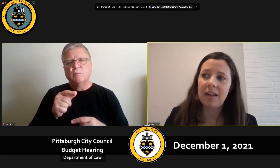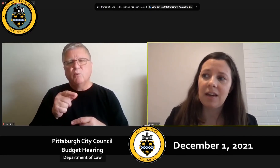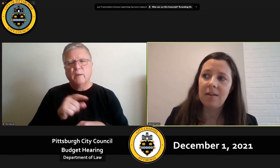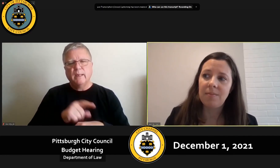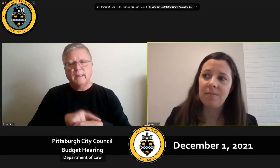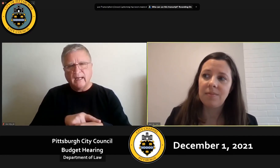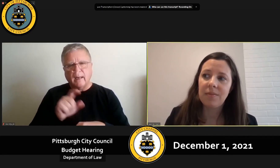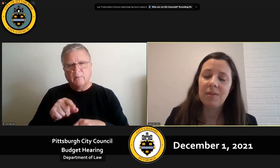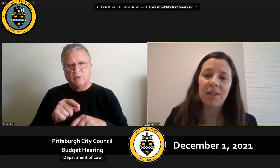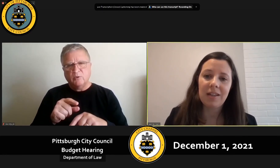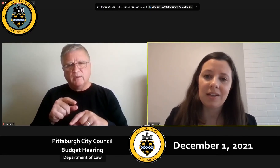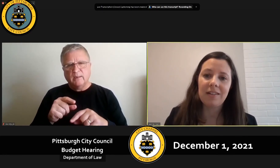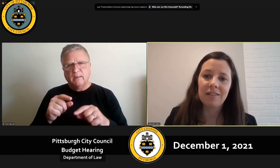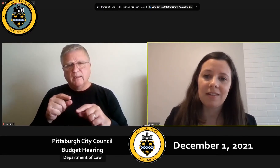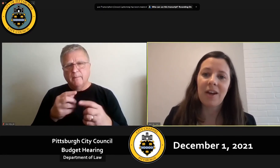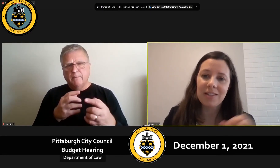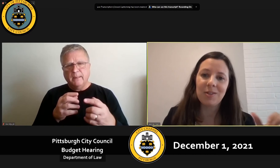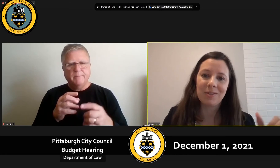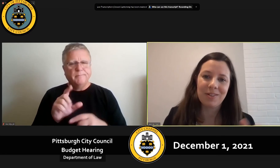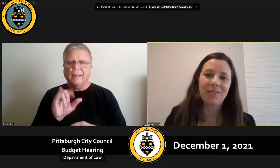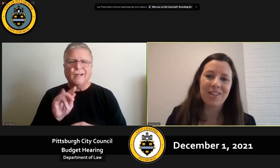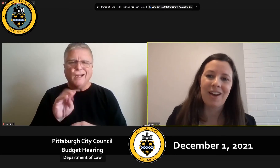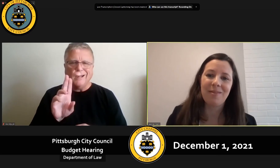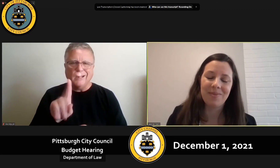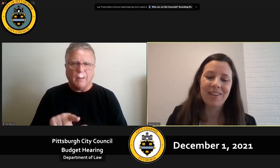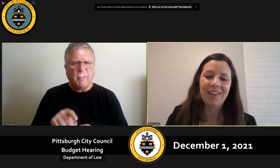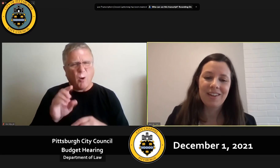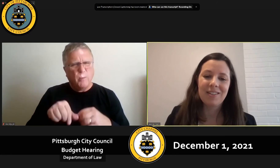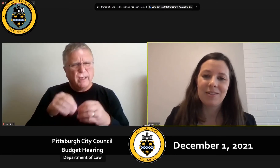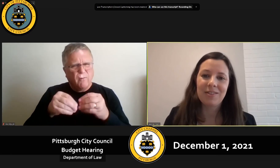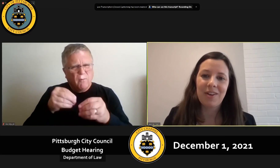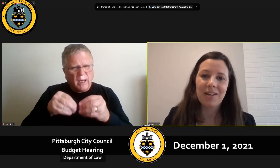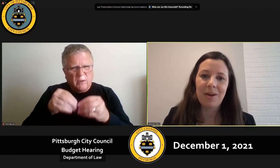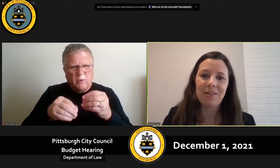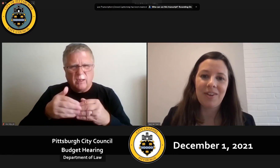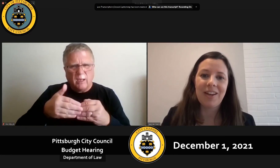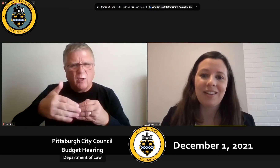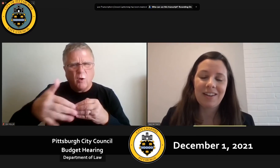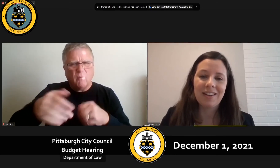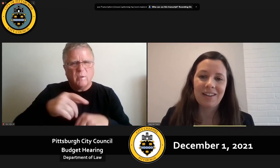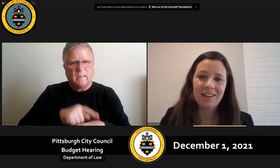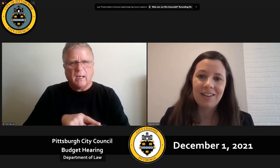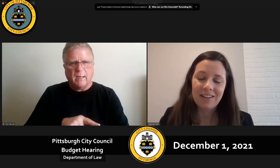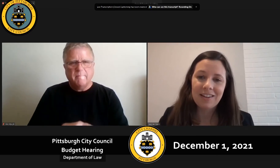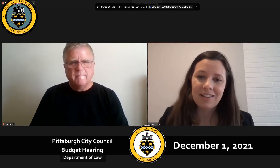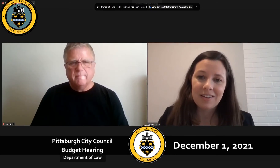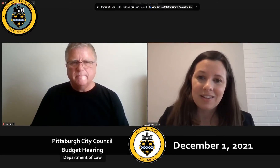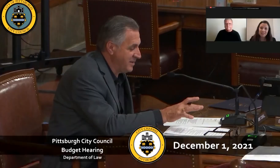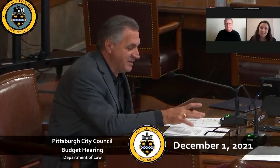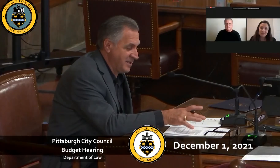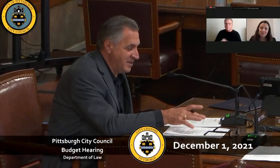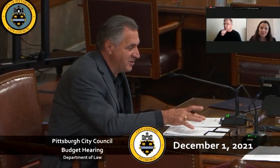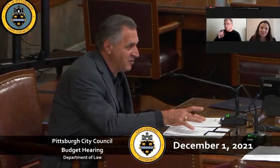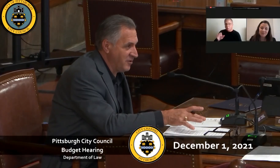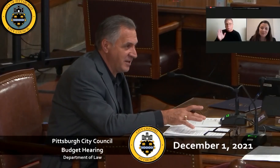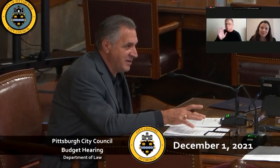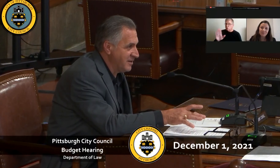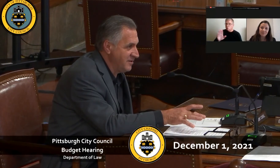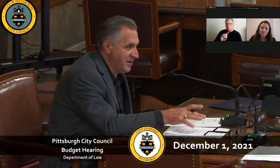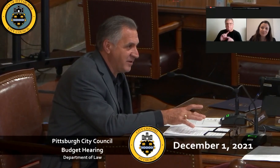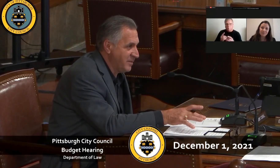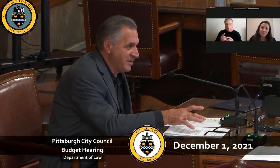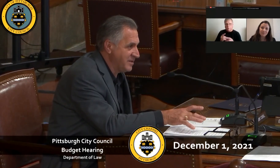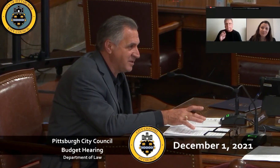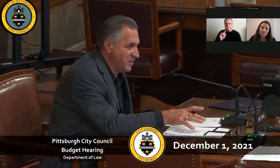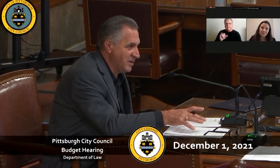um can be fine-tuned over time to find a better fit it's not just your department the city controller i talk